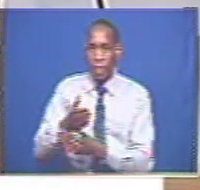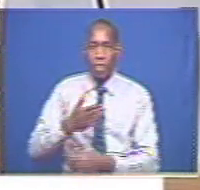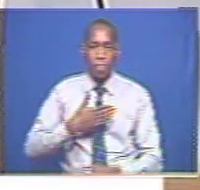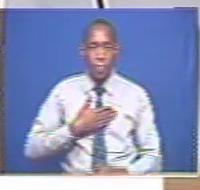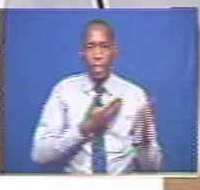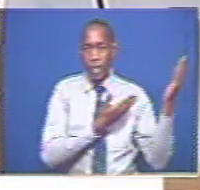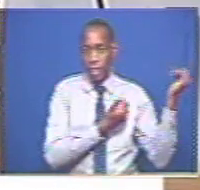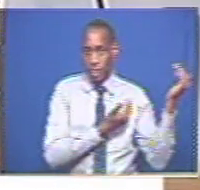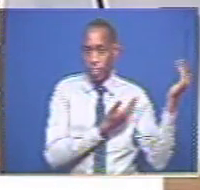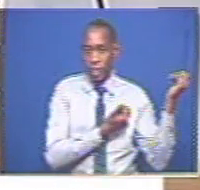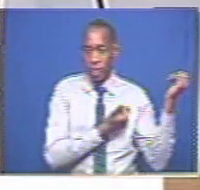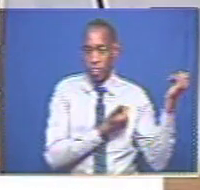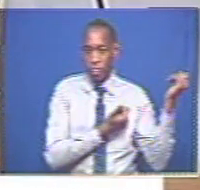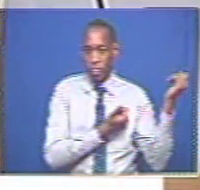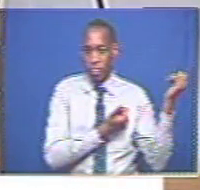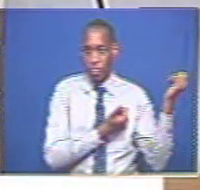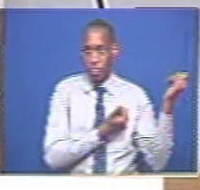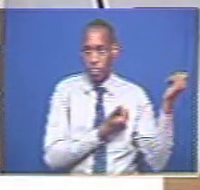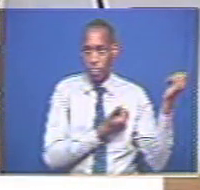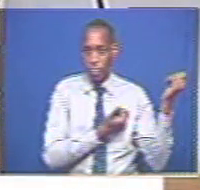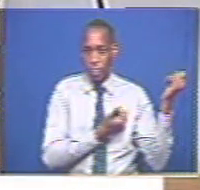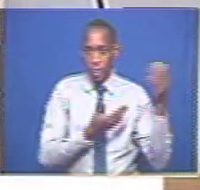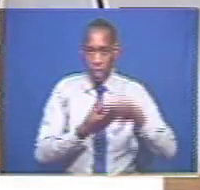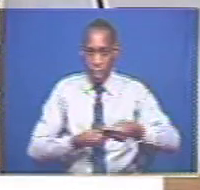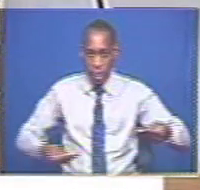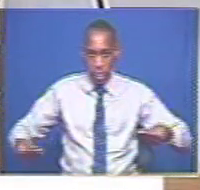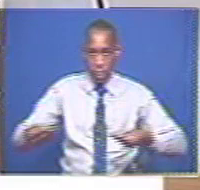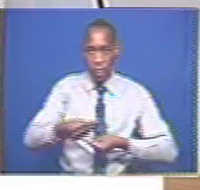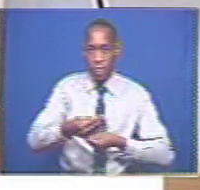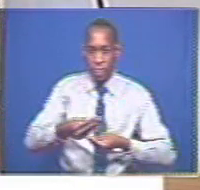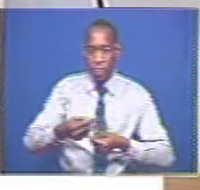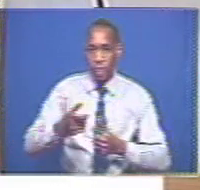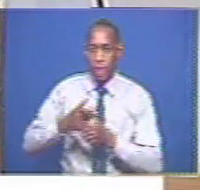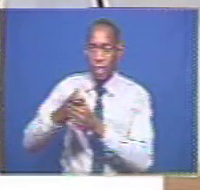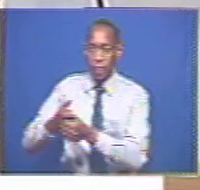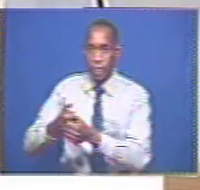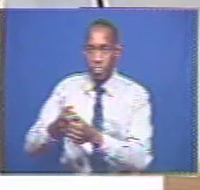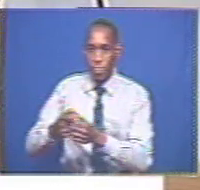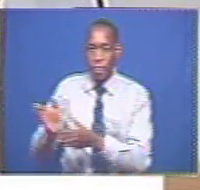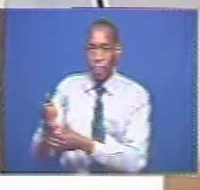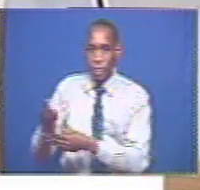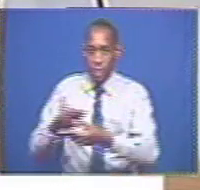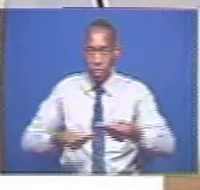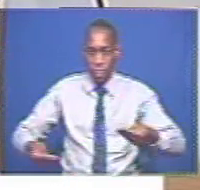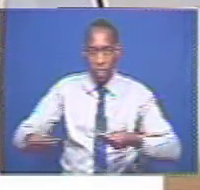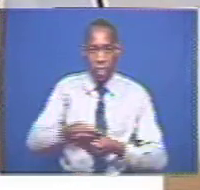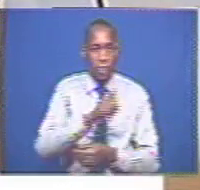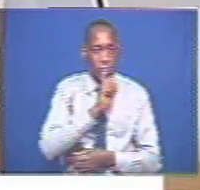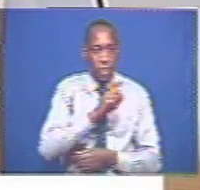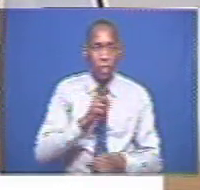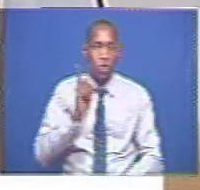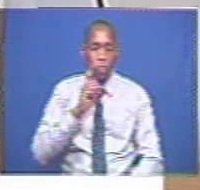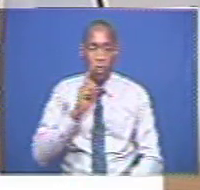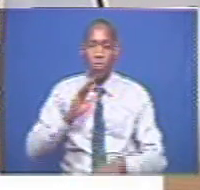expecting Ronald here to be giving Aloyo a fish, and Aloyo will be giving chicken tomorrow. So it'll be a good